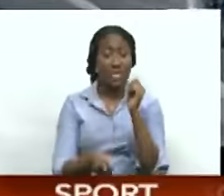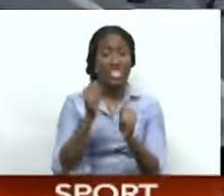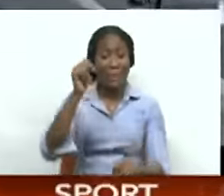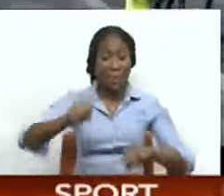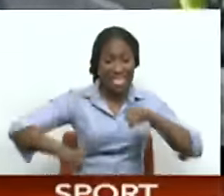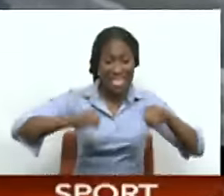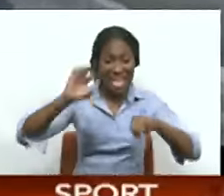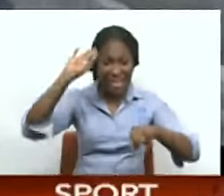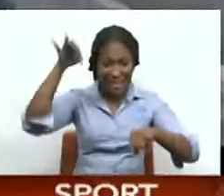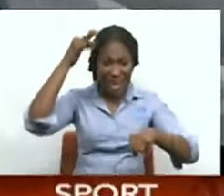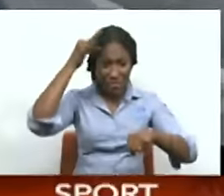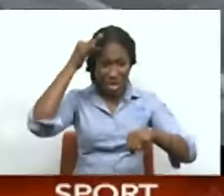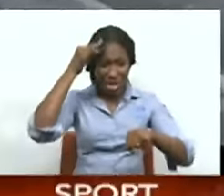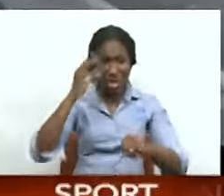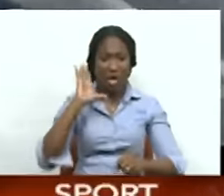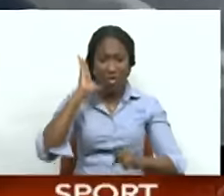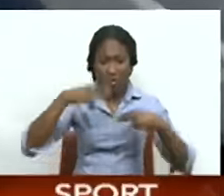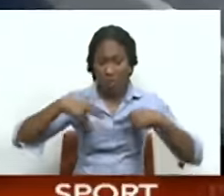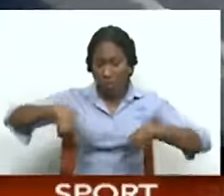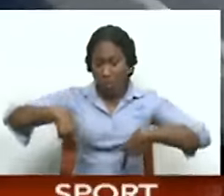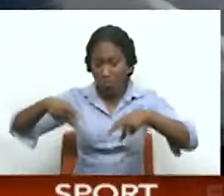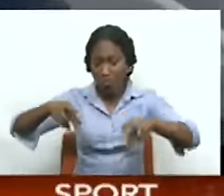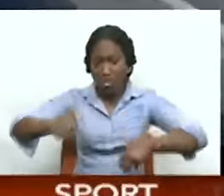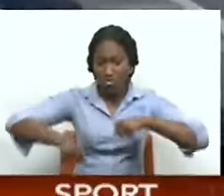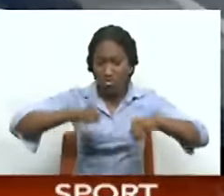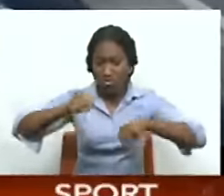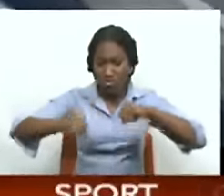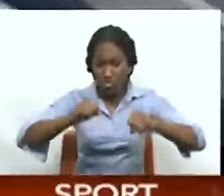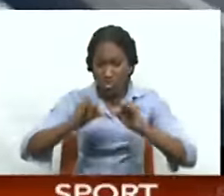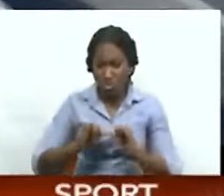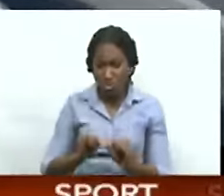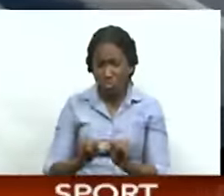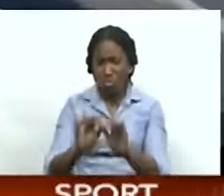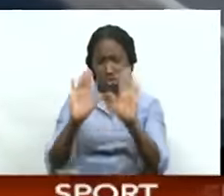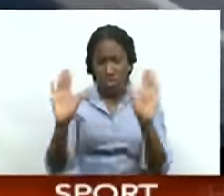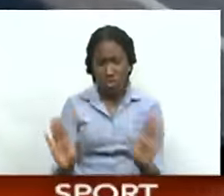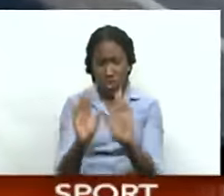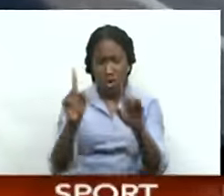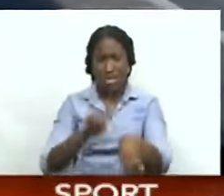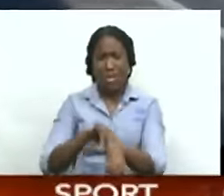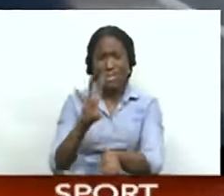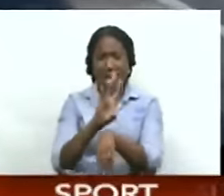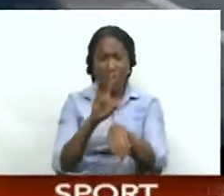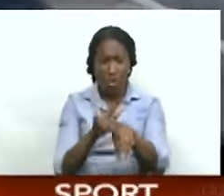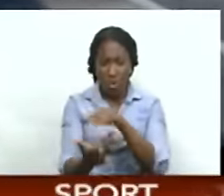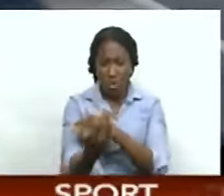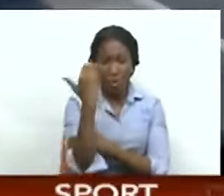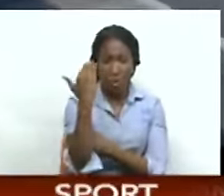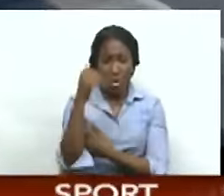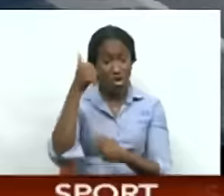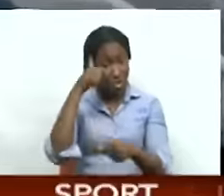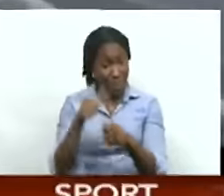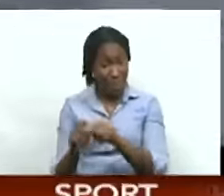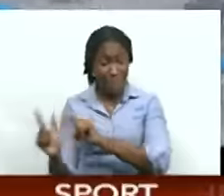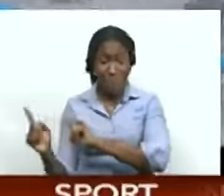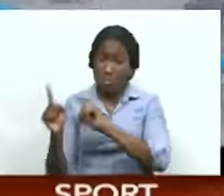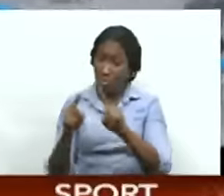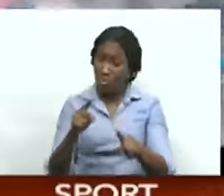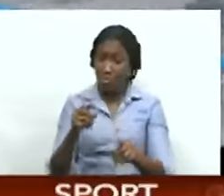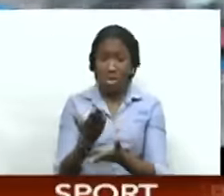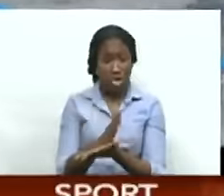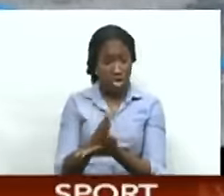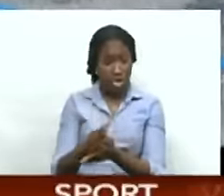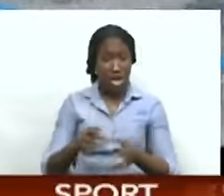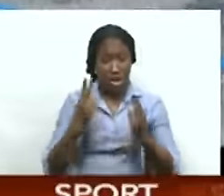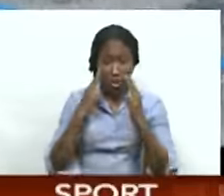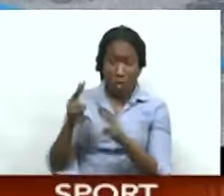Series will continue at the foreshore on Sunday from 7 a.m. So remember to share the road and look out for the nation's